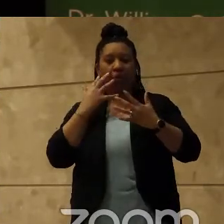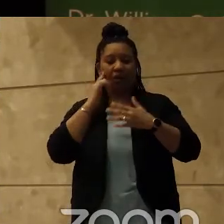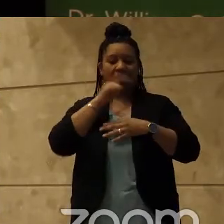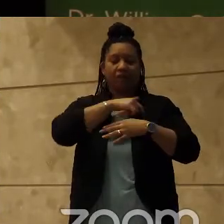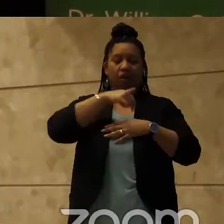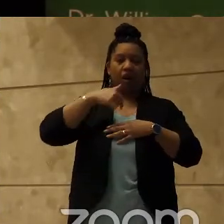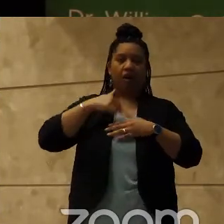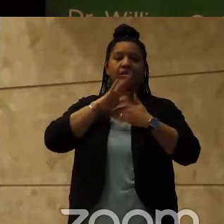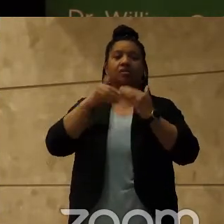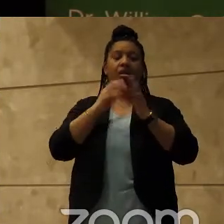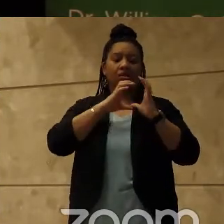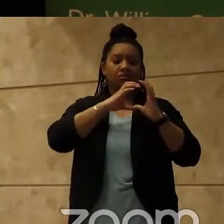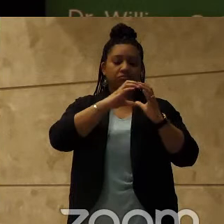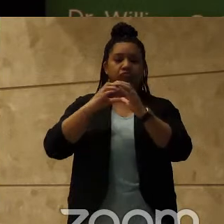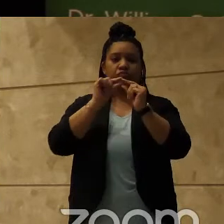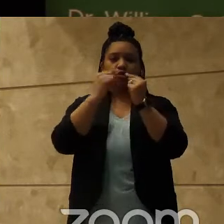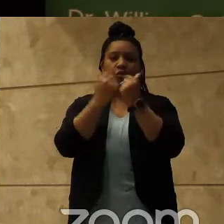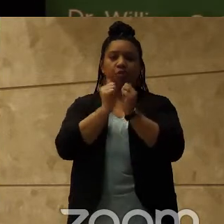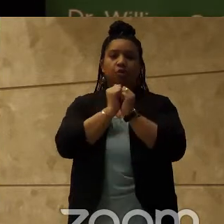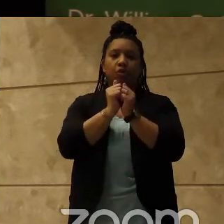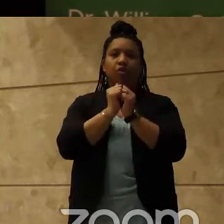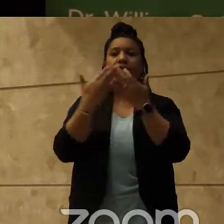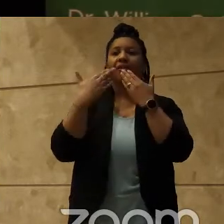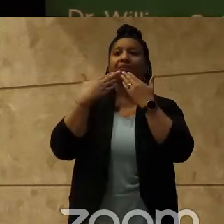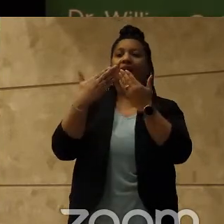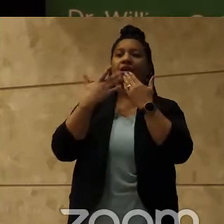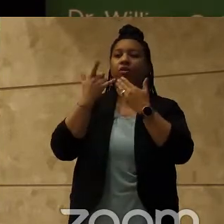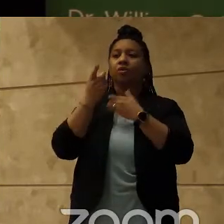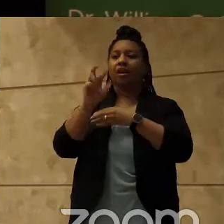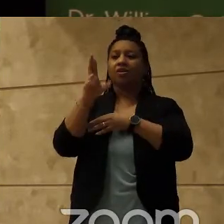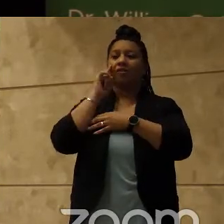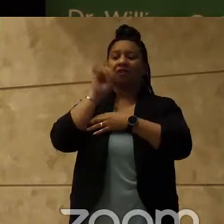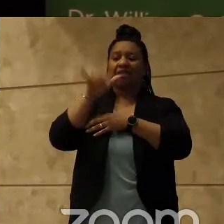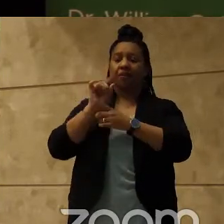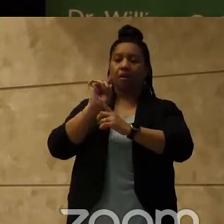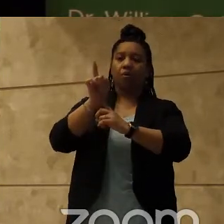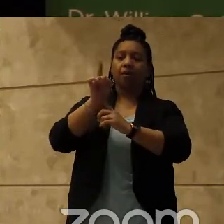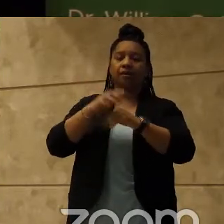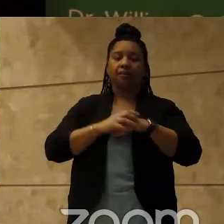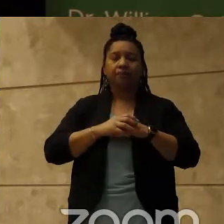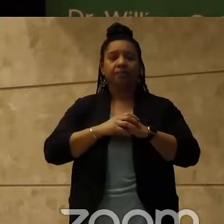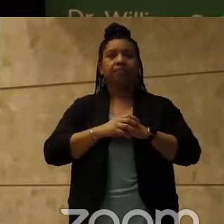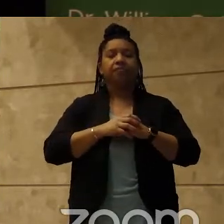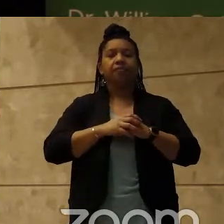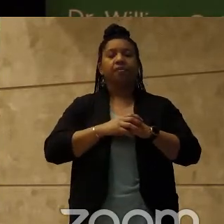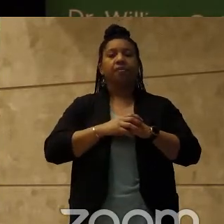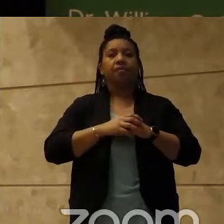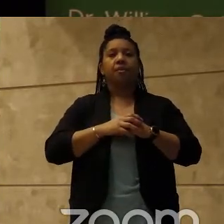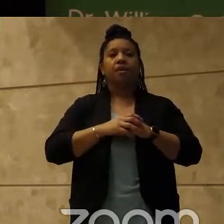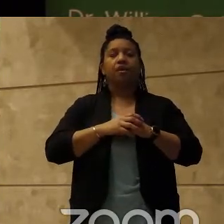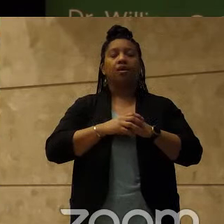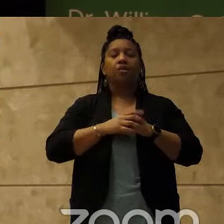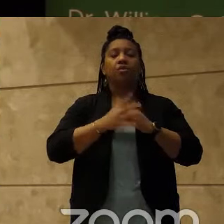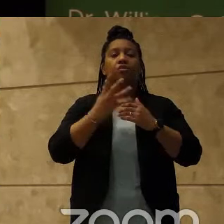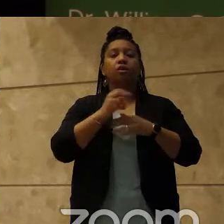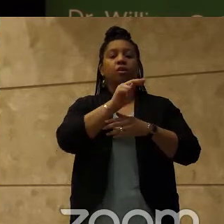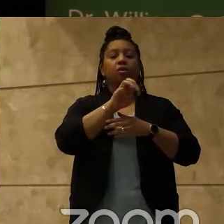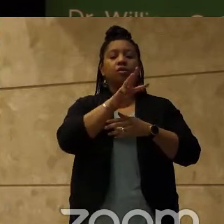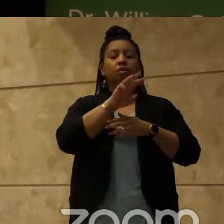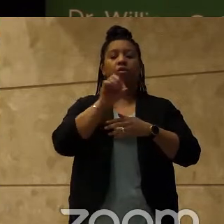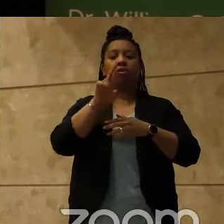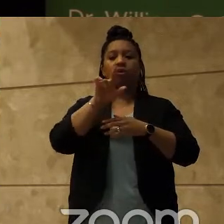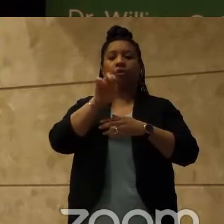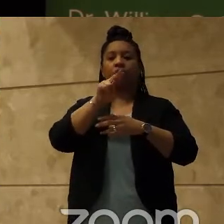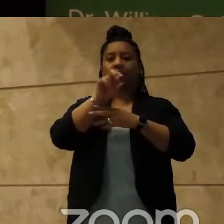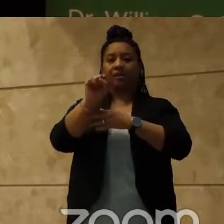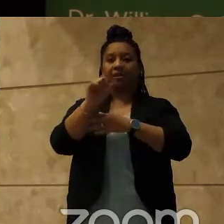thank you, Dr. Vassar, for the solemnity of that moment. So in New Orleans, we have what